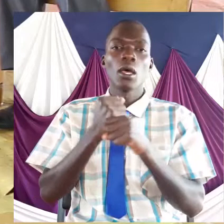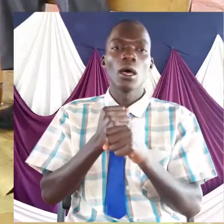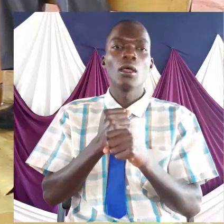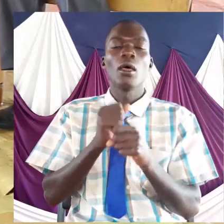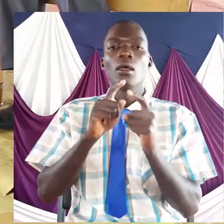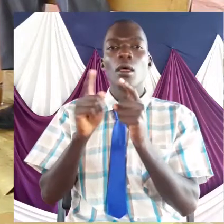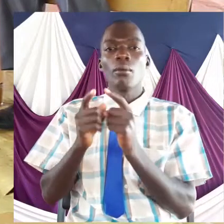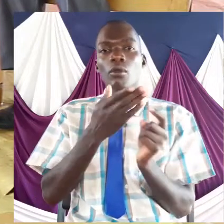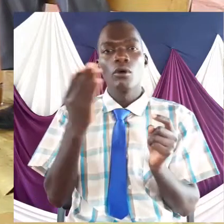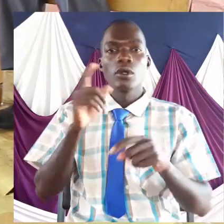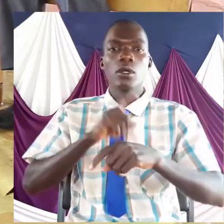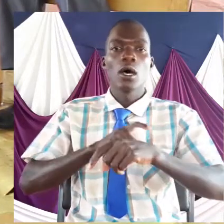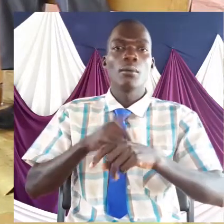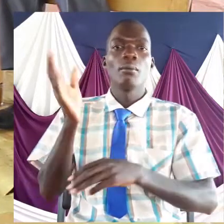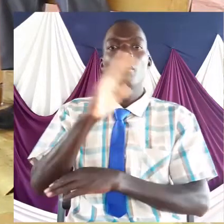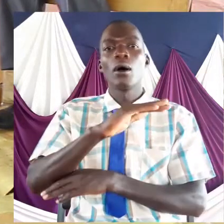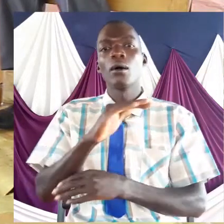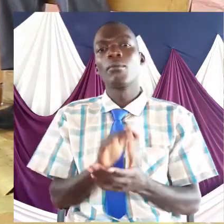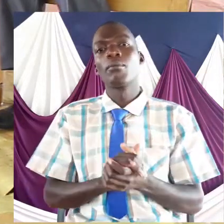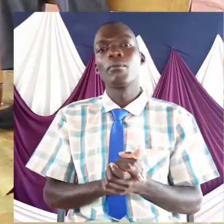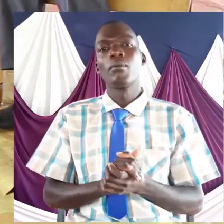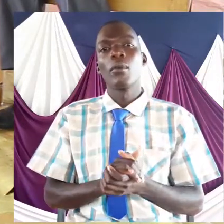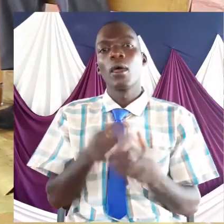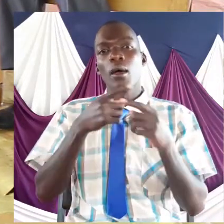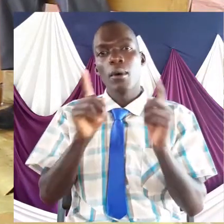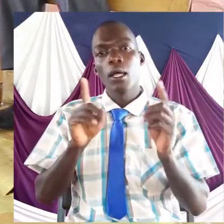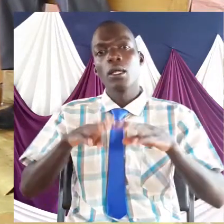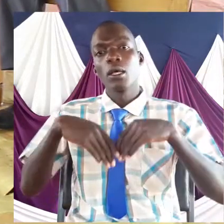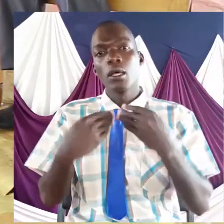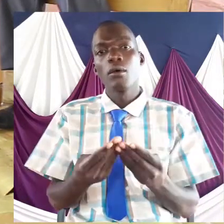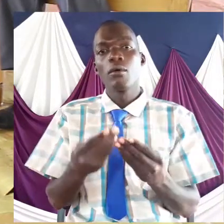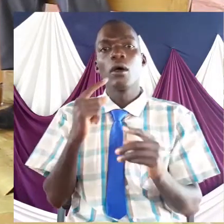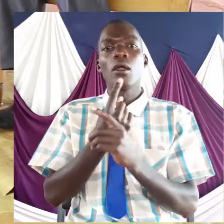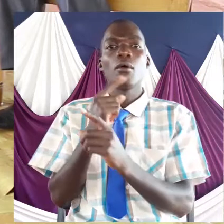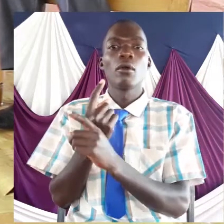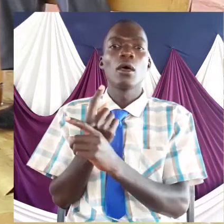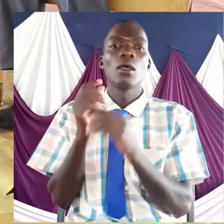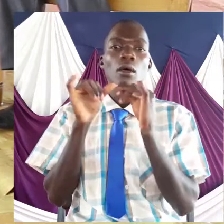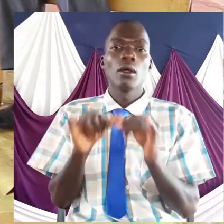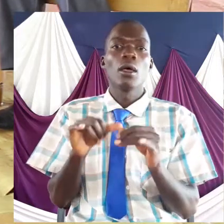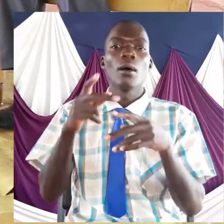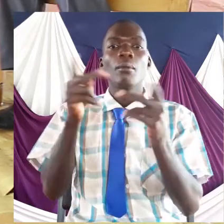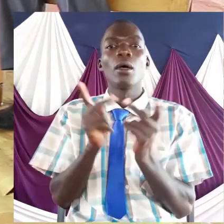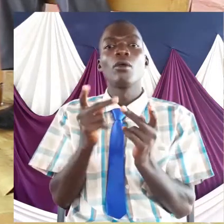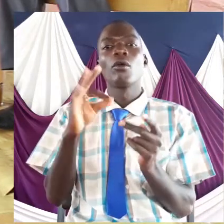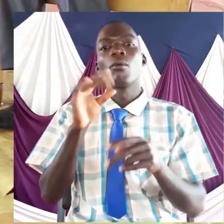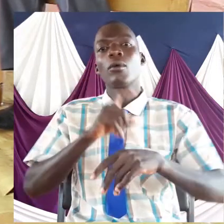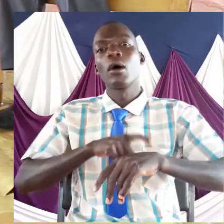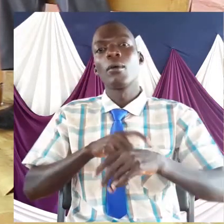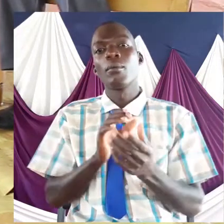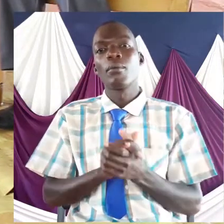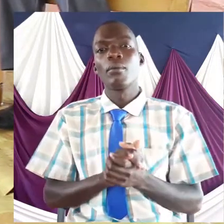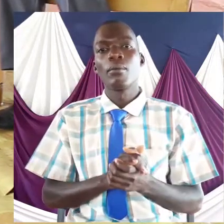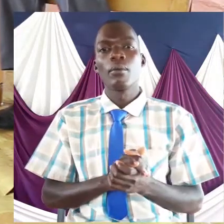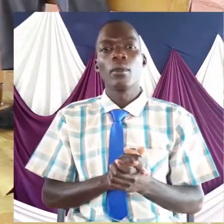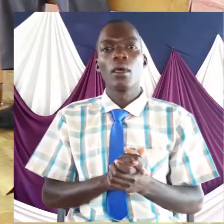2300 years are within the time span, but gives different events starting in place at different times. So